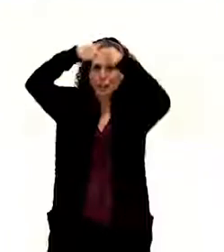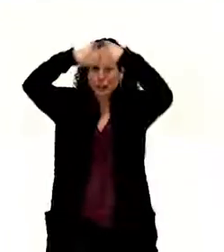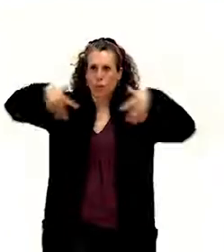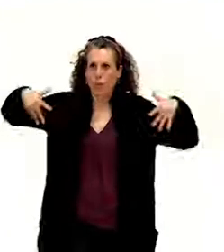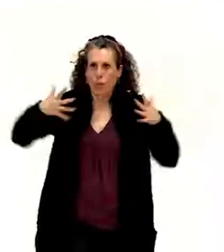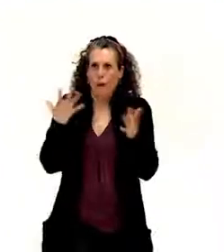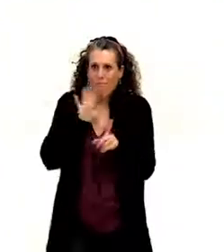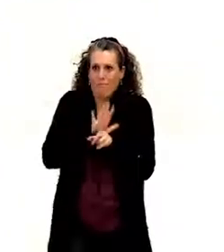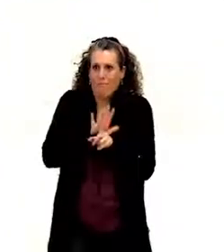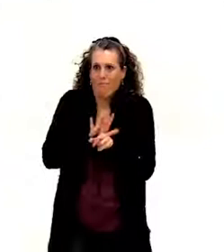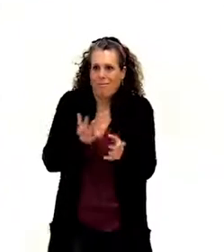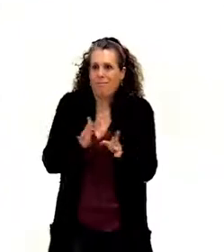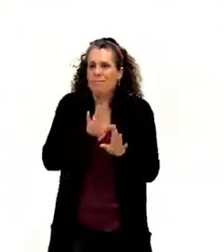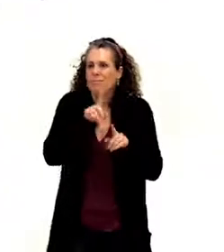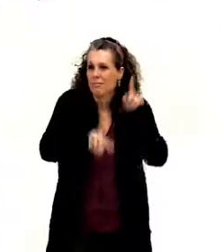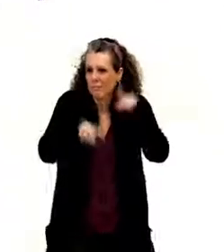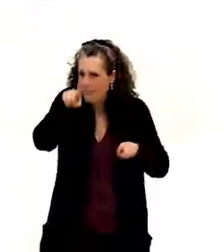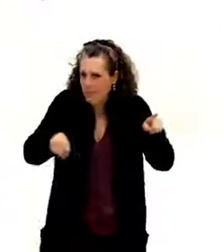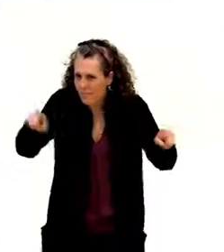public services.